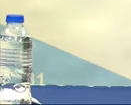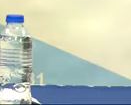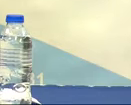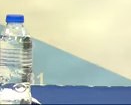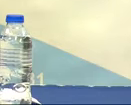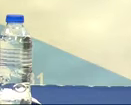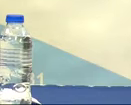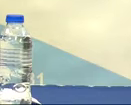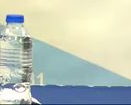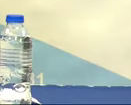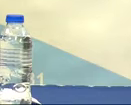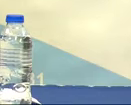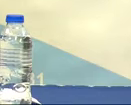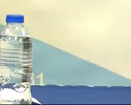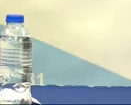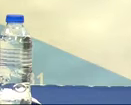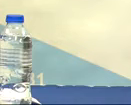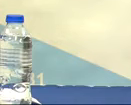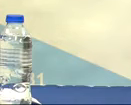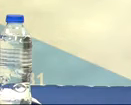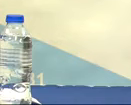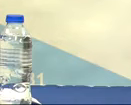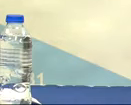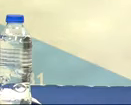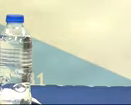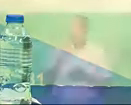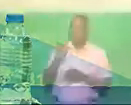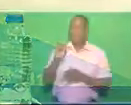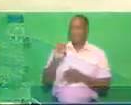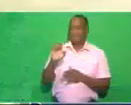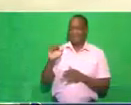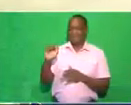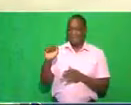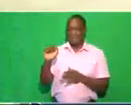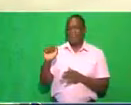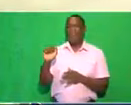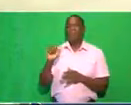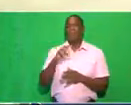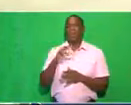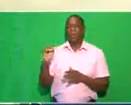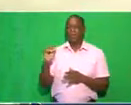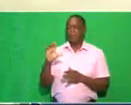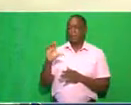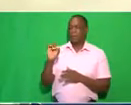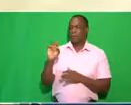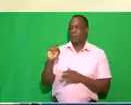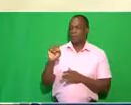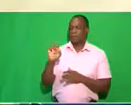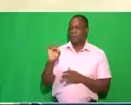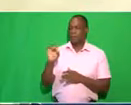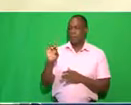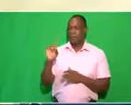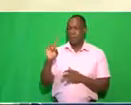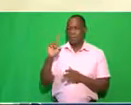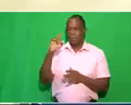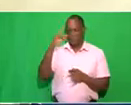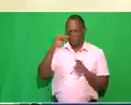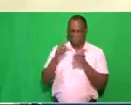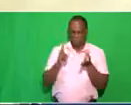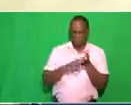for the review of the SEA and Concordat, two enduring legacies of the education system. The committee